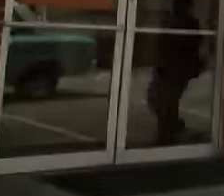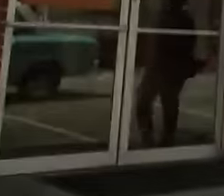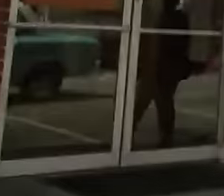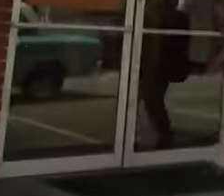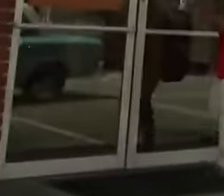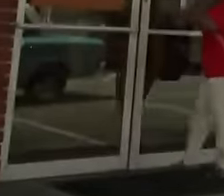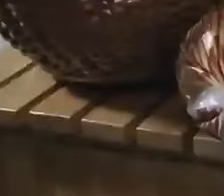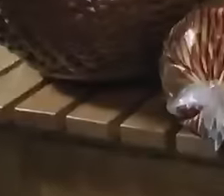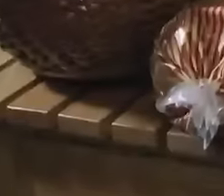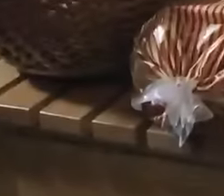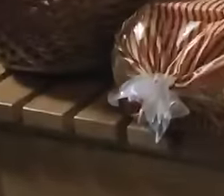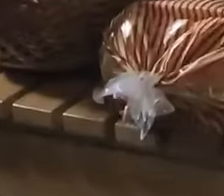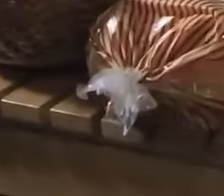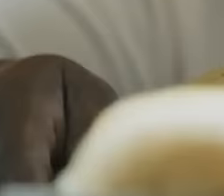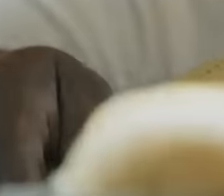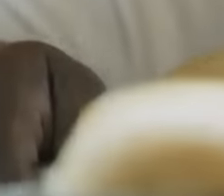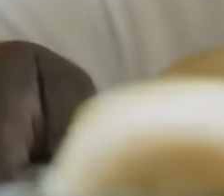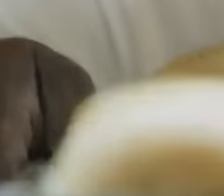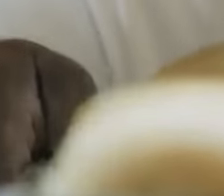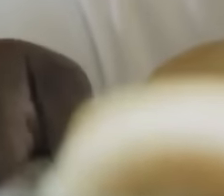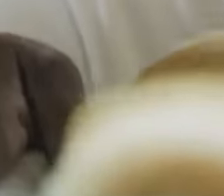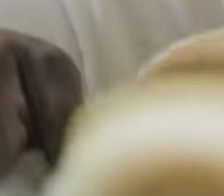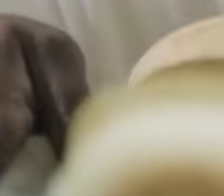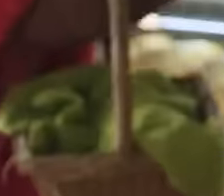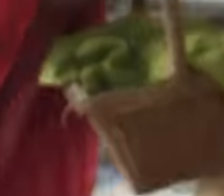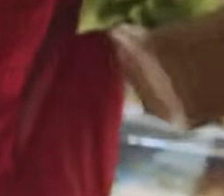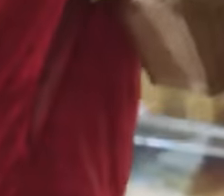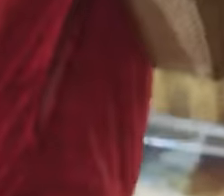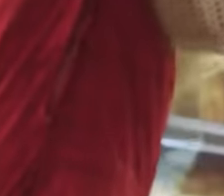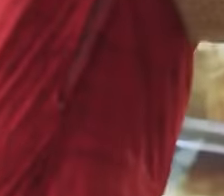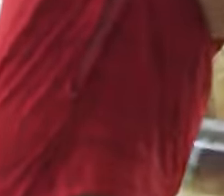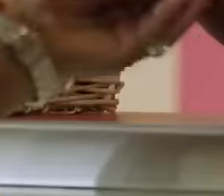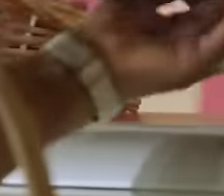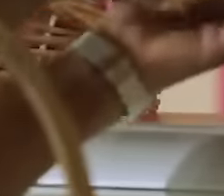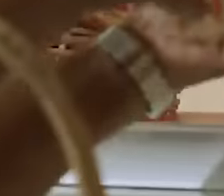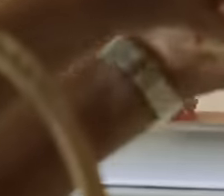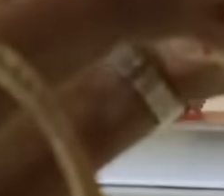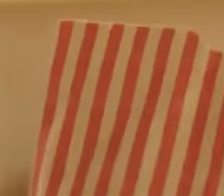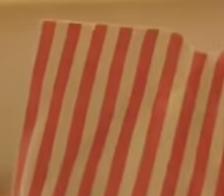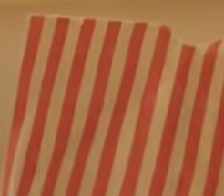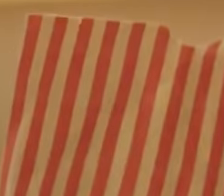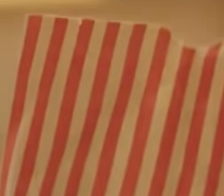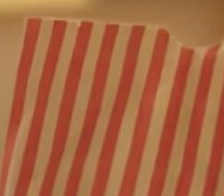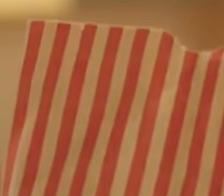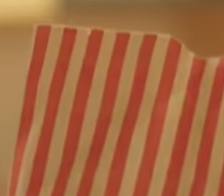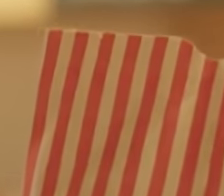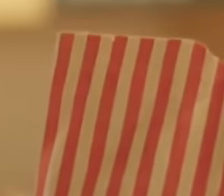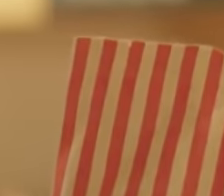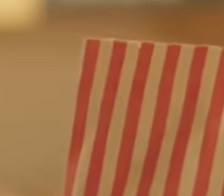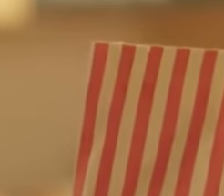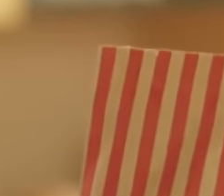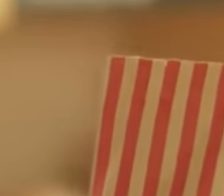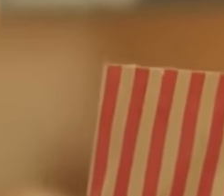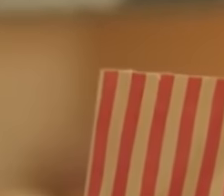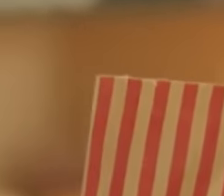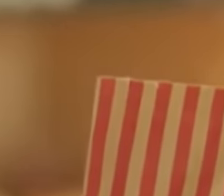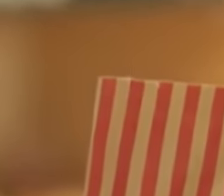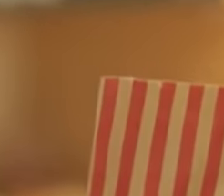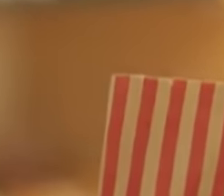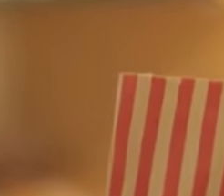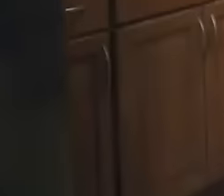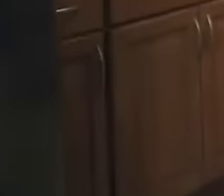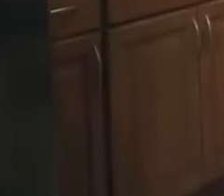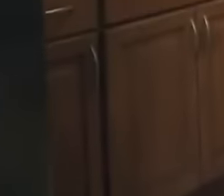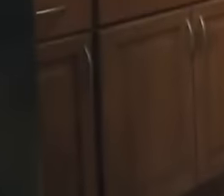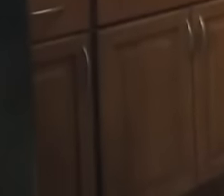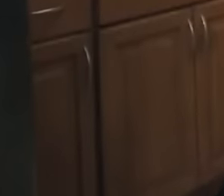Faithful from day one. This bread can do no wrong. Real and homemade, just like the old days.